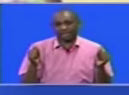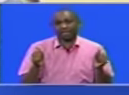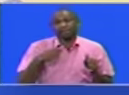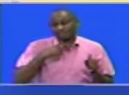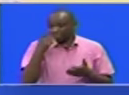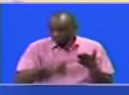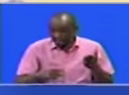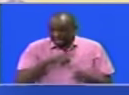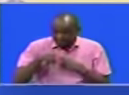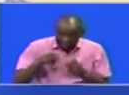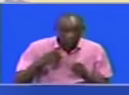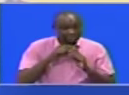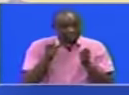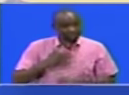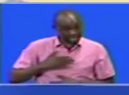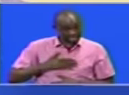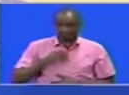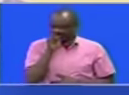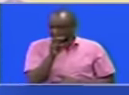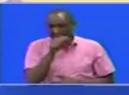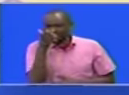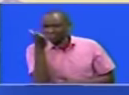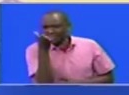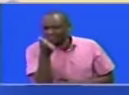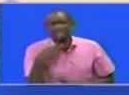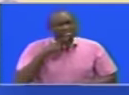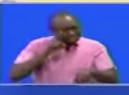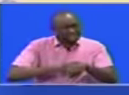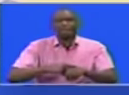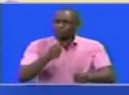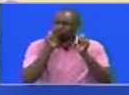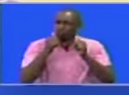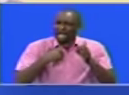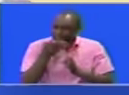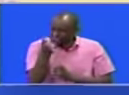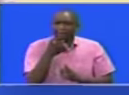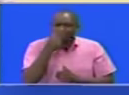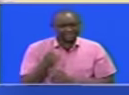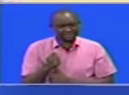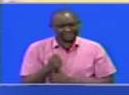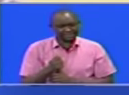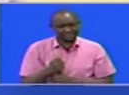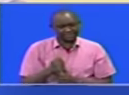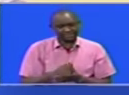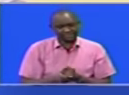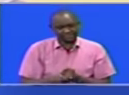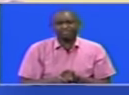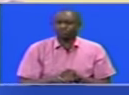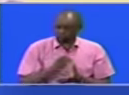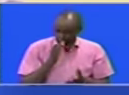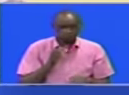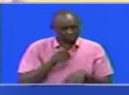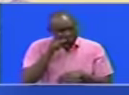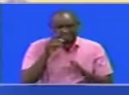if I talk of a part of my team, I have seen some of them, even they have registered their personal best. And